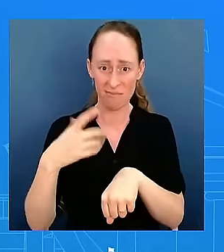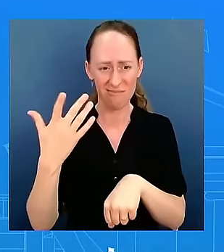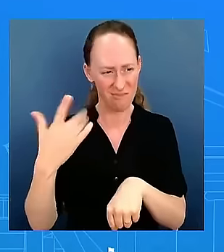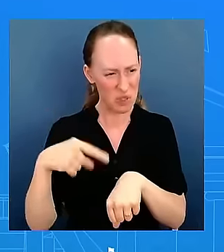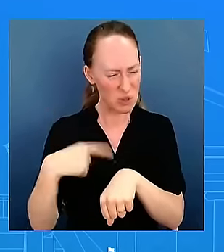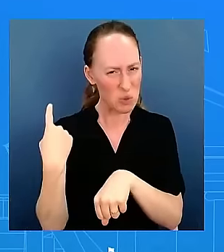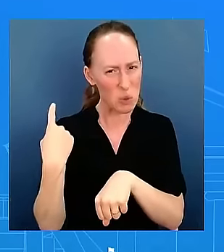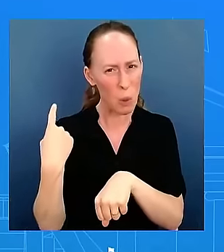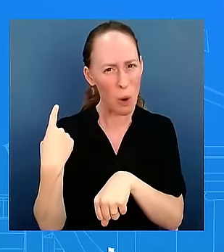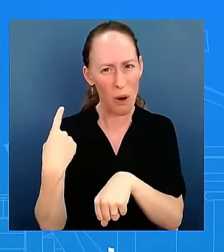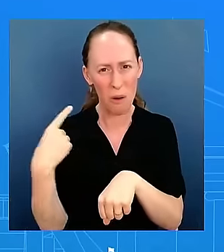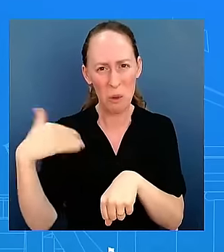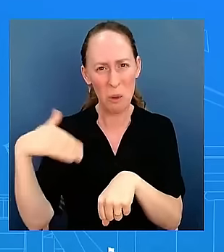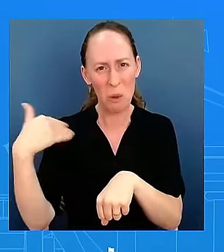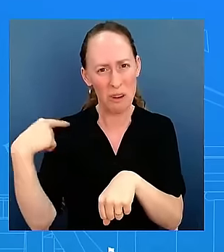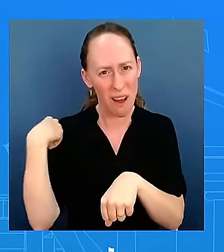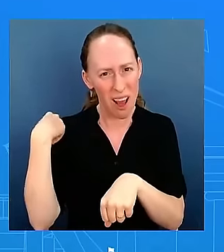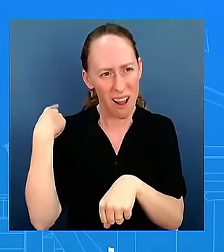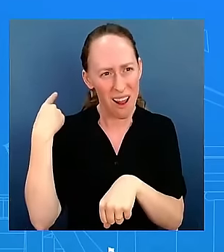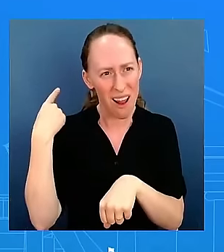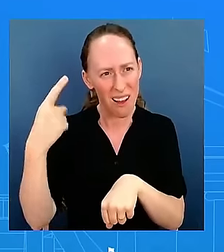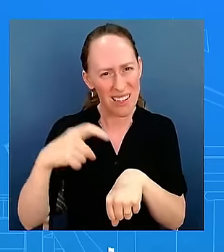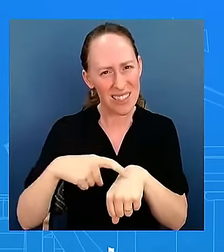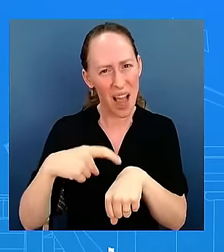place and get the hostages home. It's time to end the war.